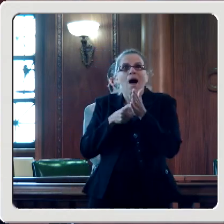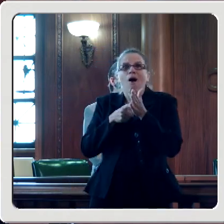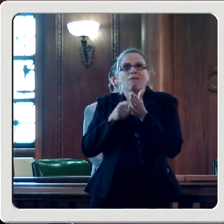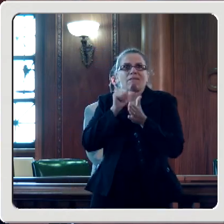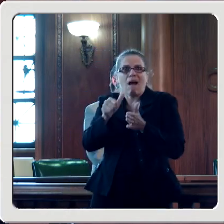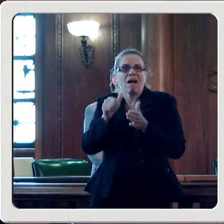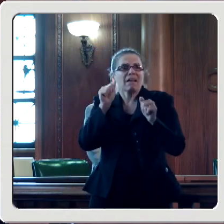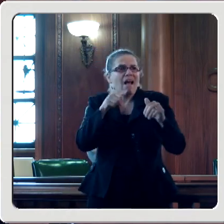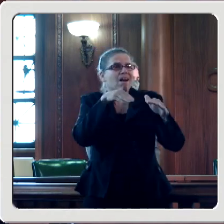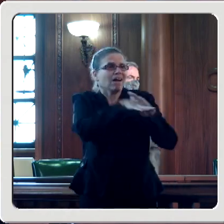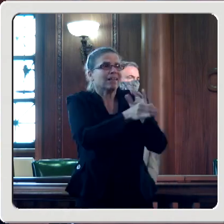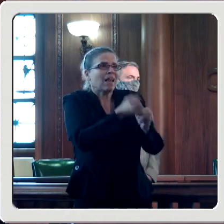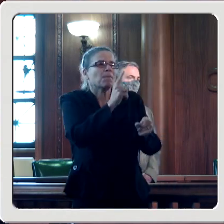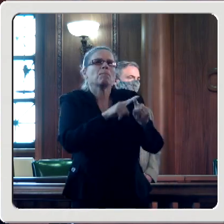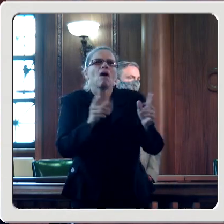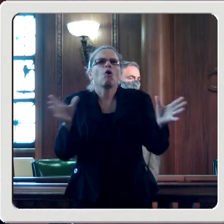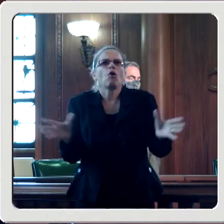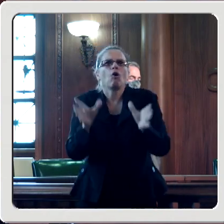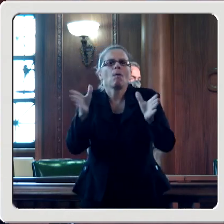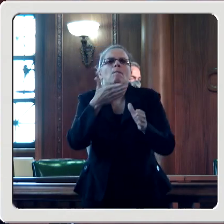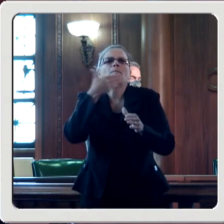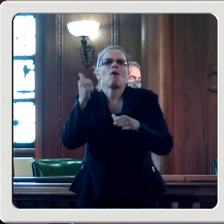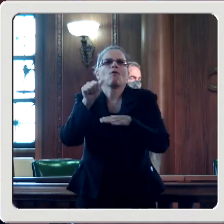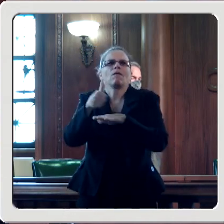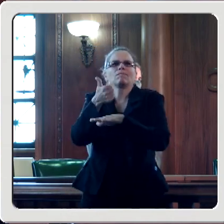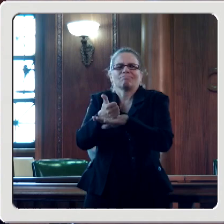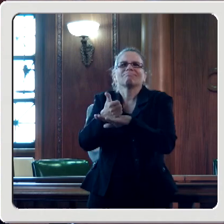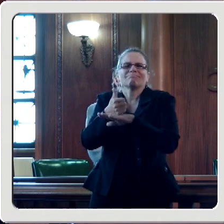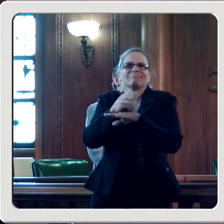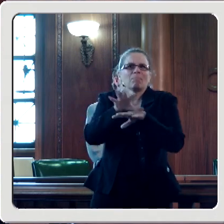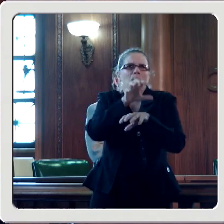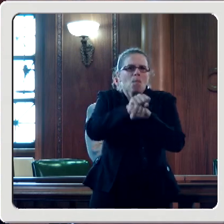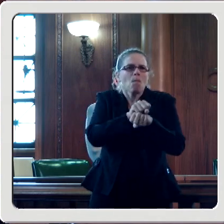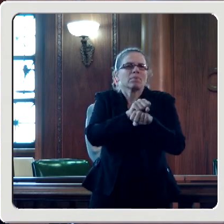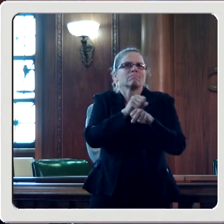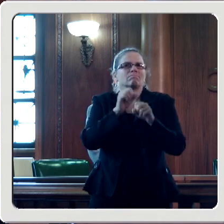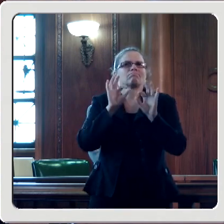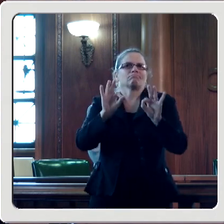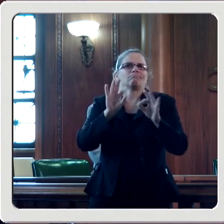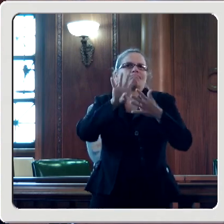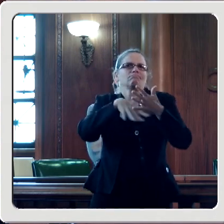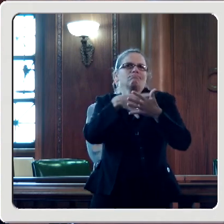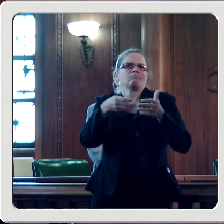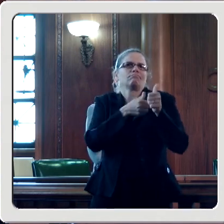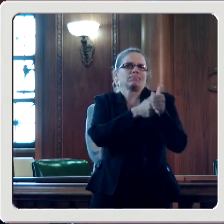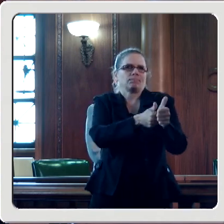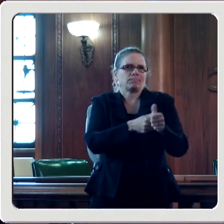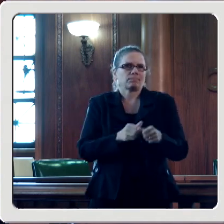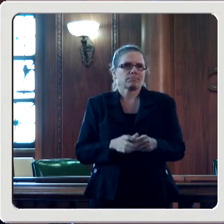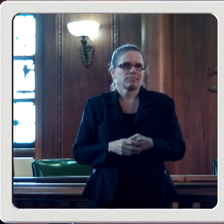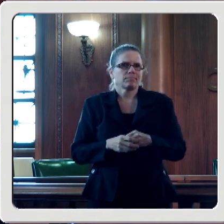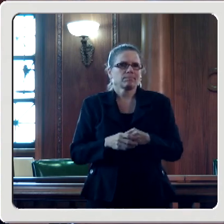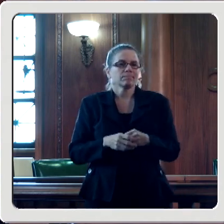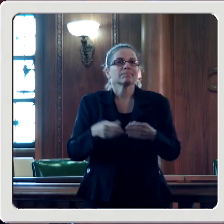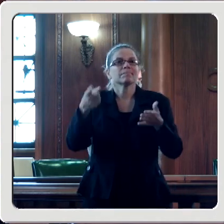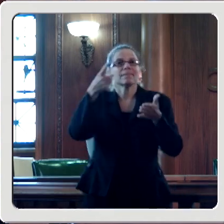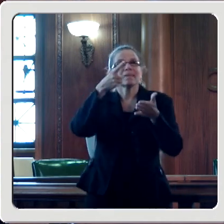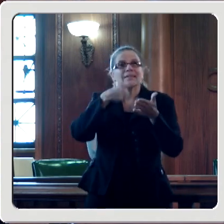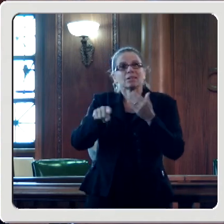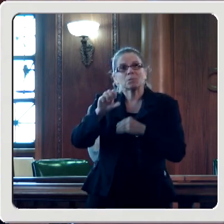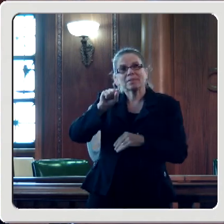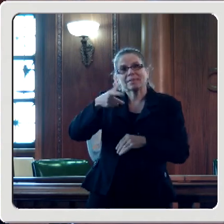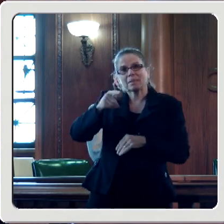will be standing up 2 more testing sites with Tapestry on September the 9th